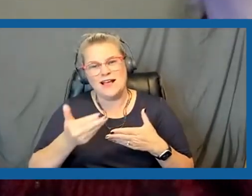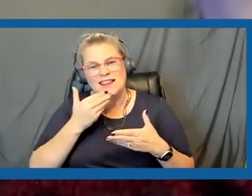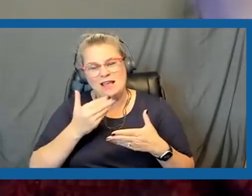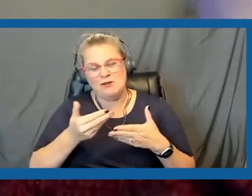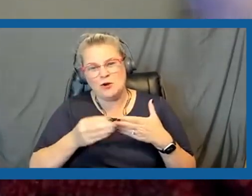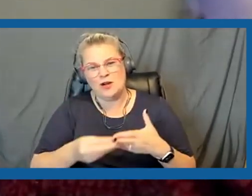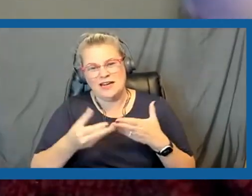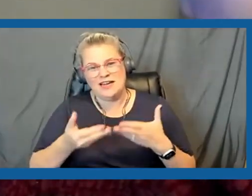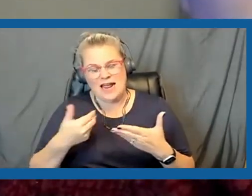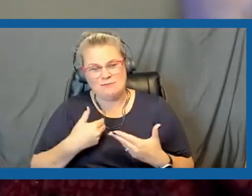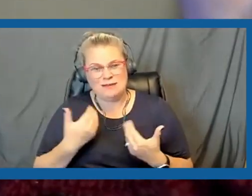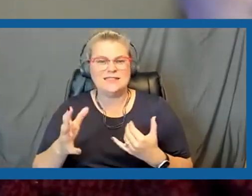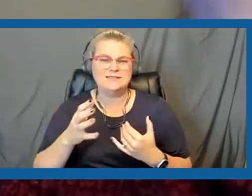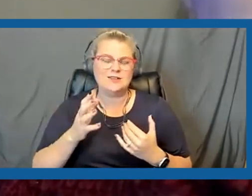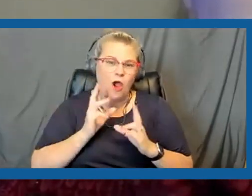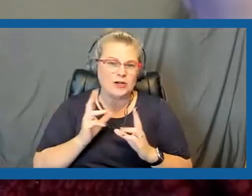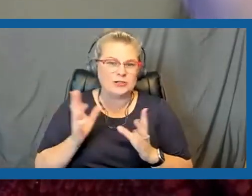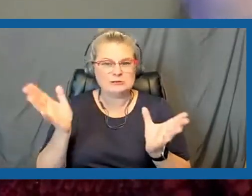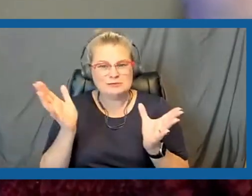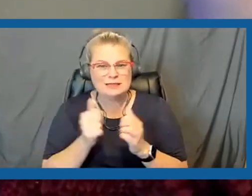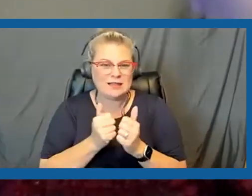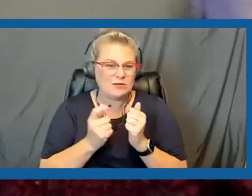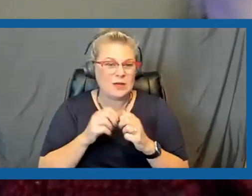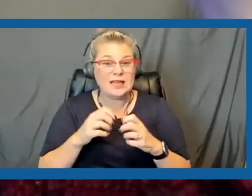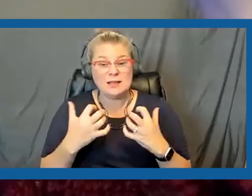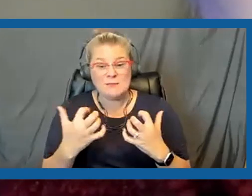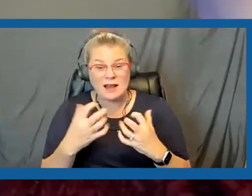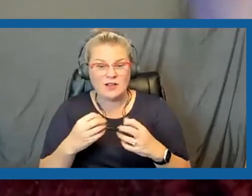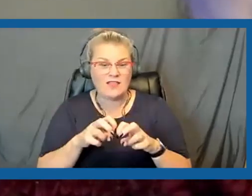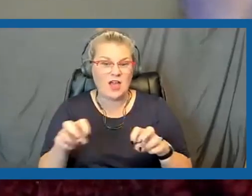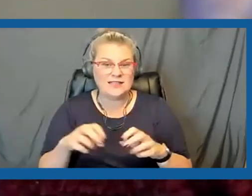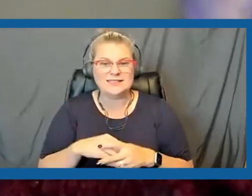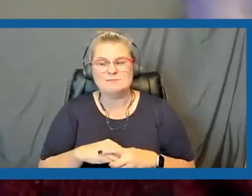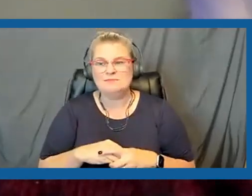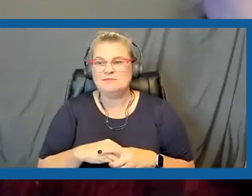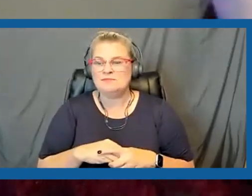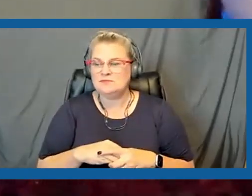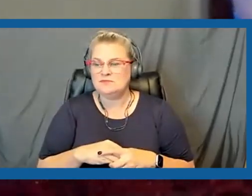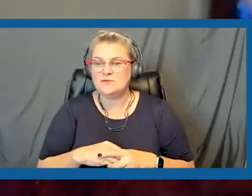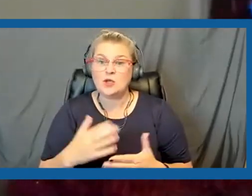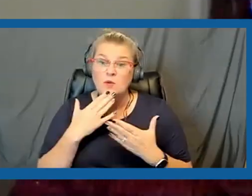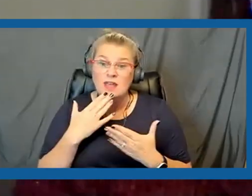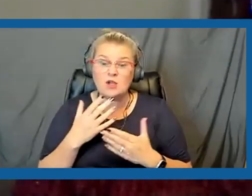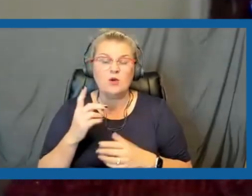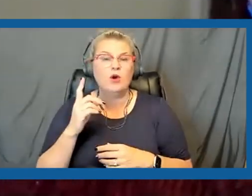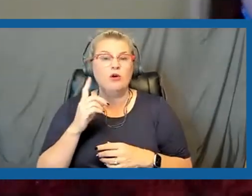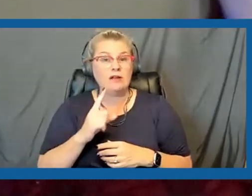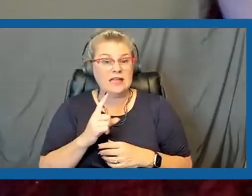with everyone on the panel and in the audience. Thank you, Kahat. So that is actually a